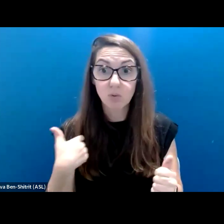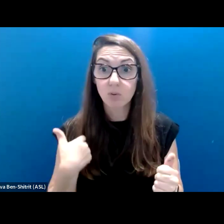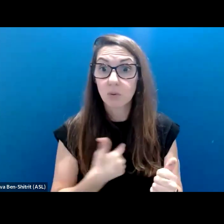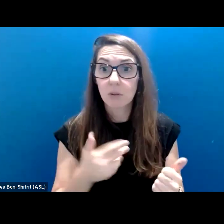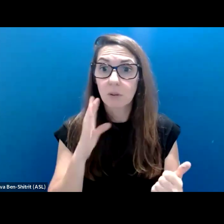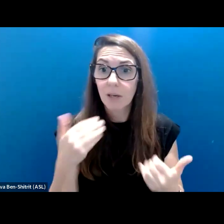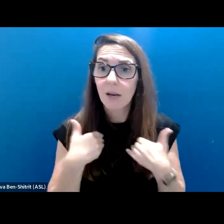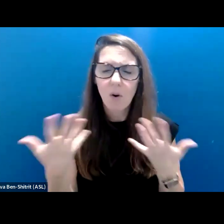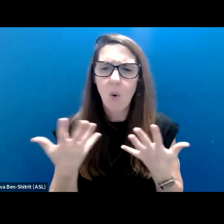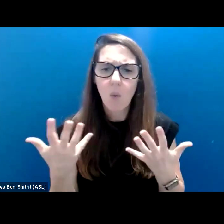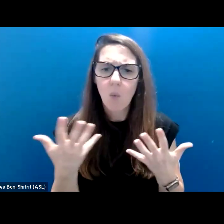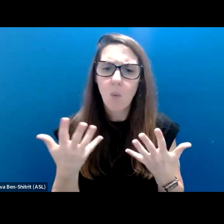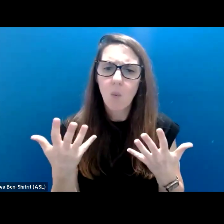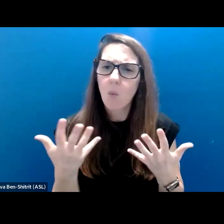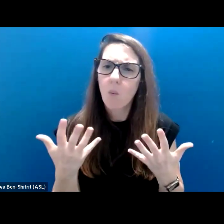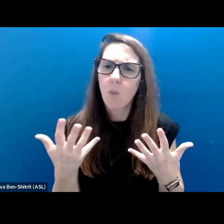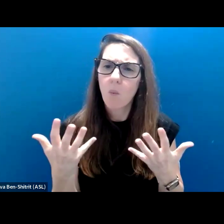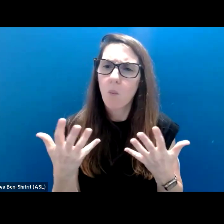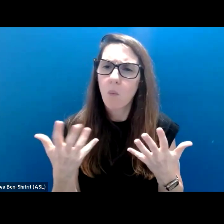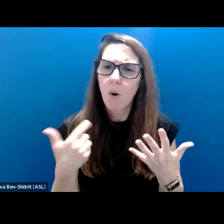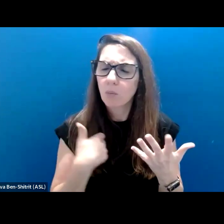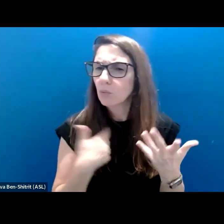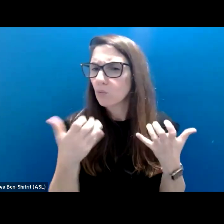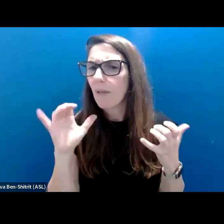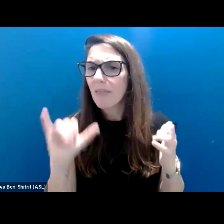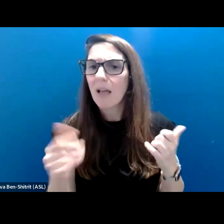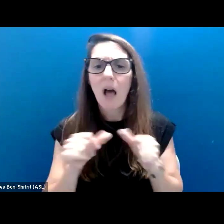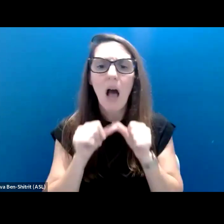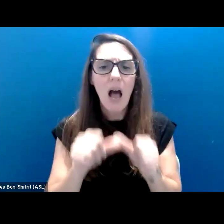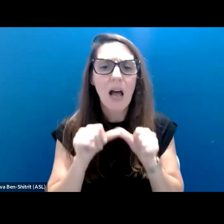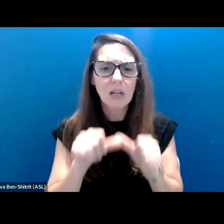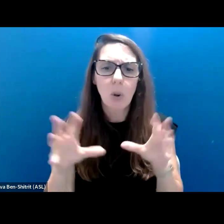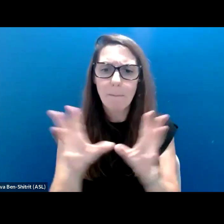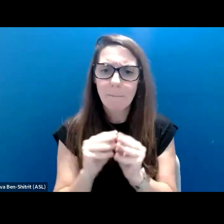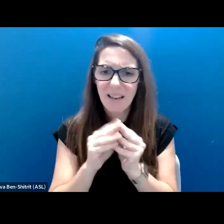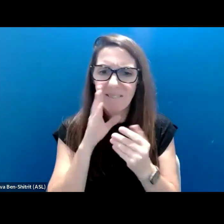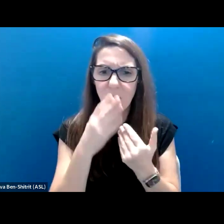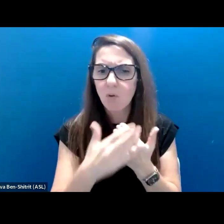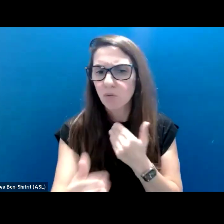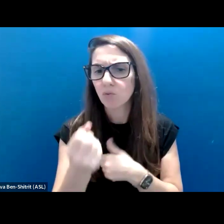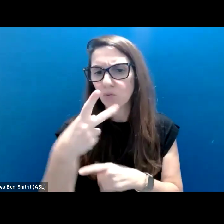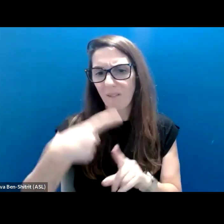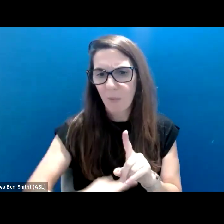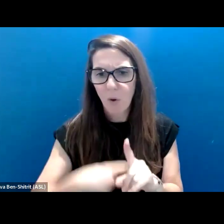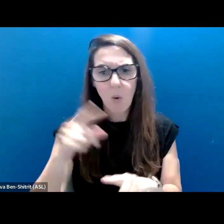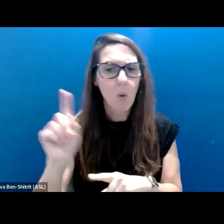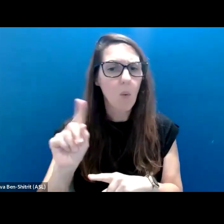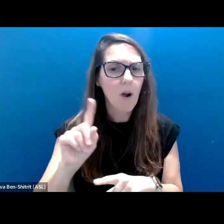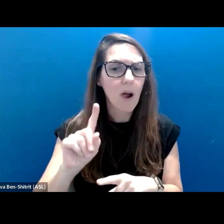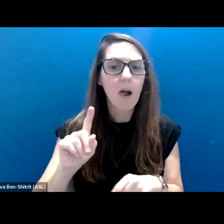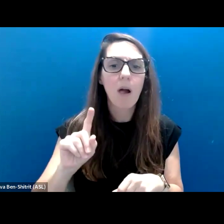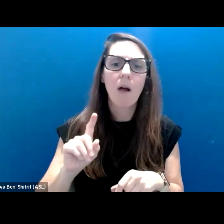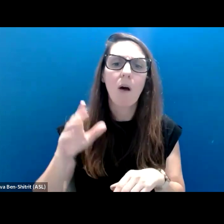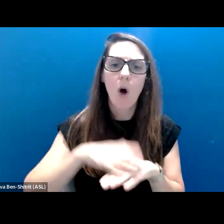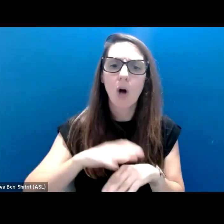is in effect an ongoing meeting that lasts for 12 months that takes place in a shared Google document